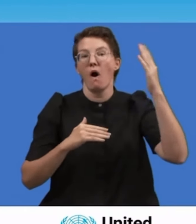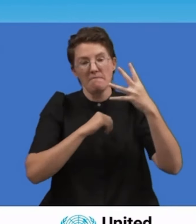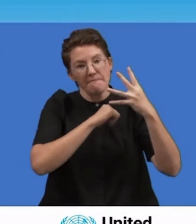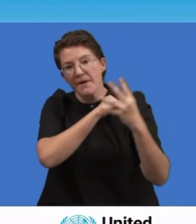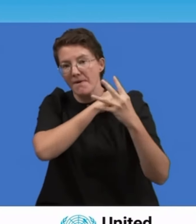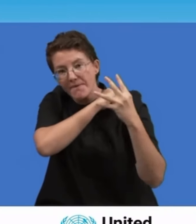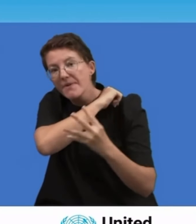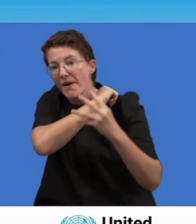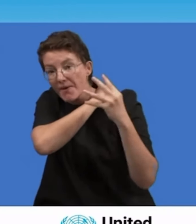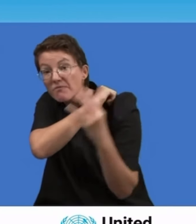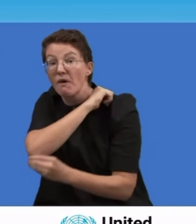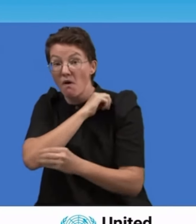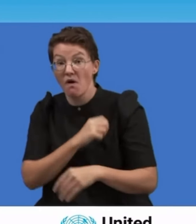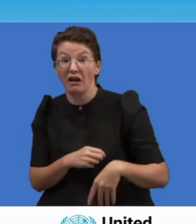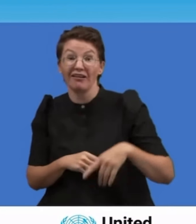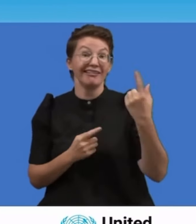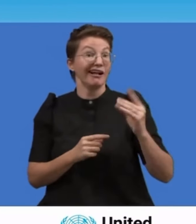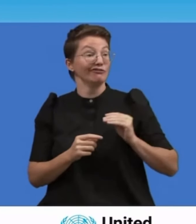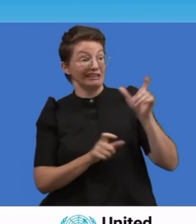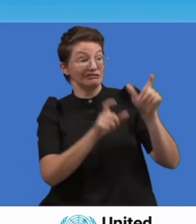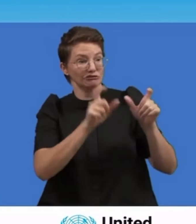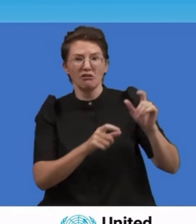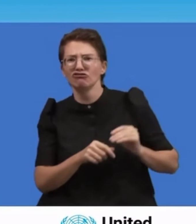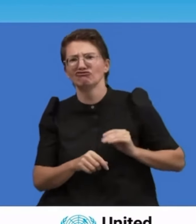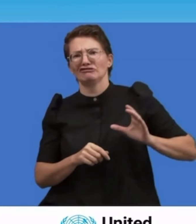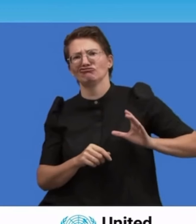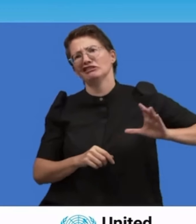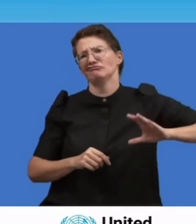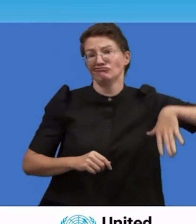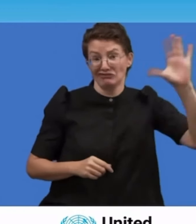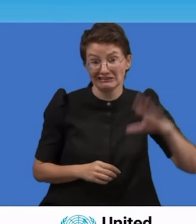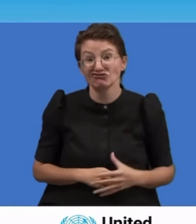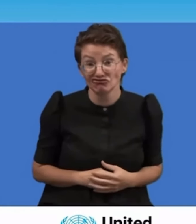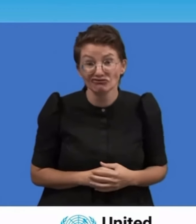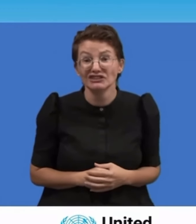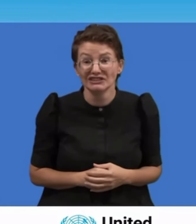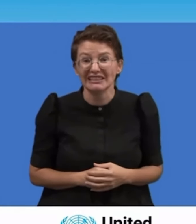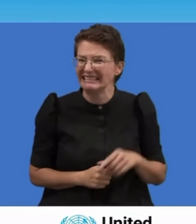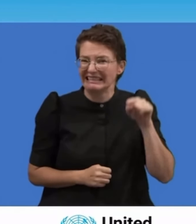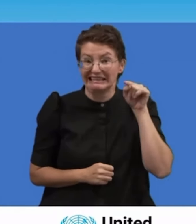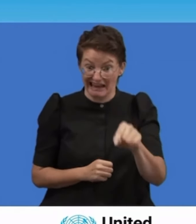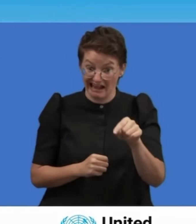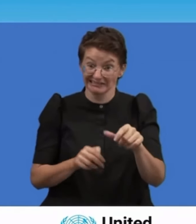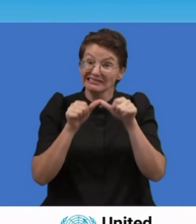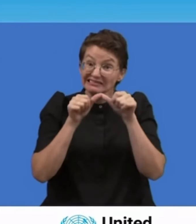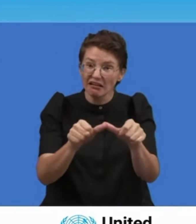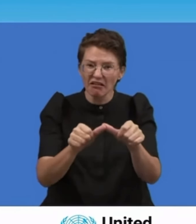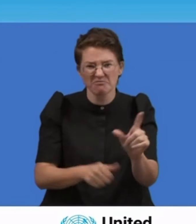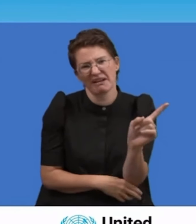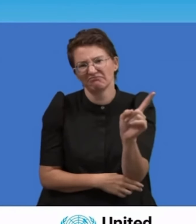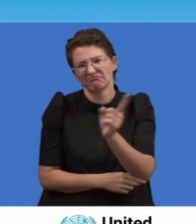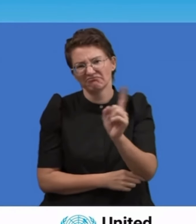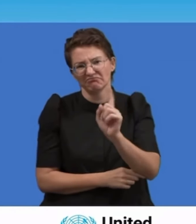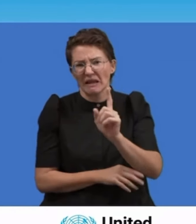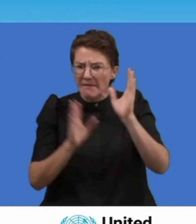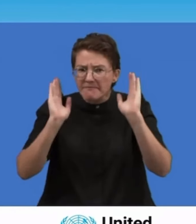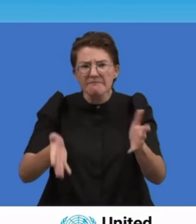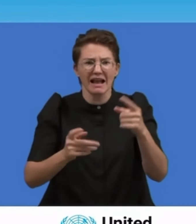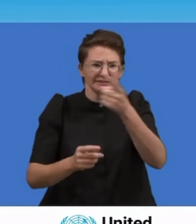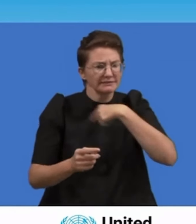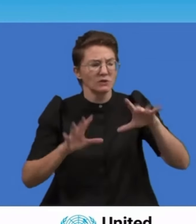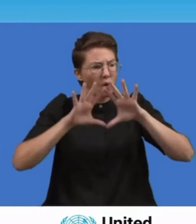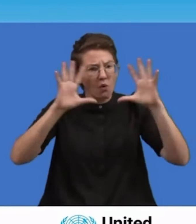peace and security. In its current form, the Council does not reflect the realities of today's world.